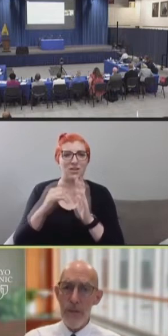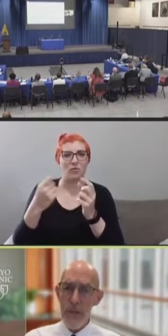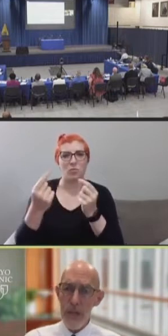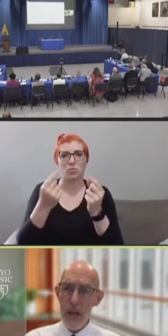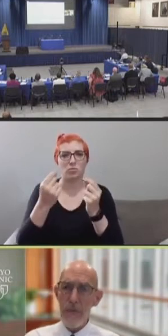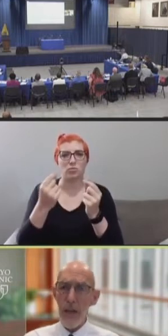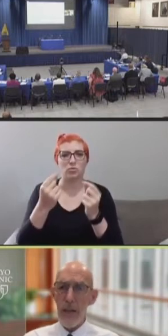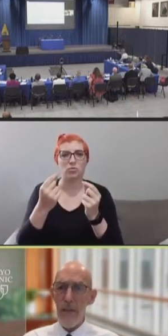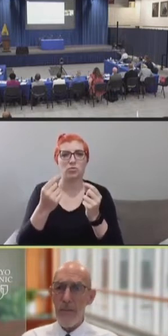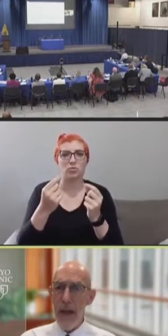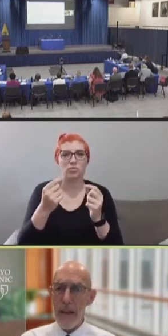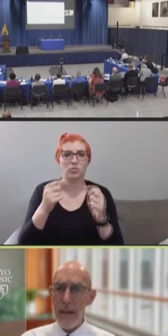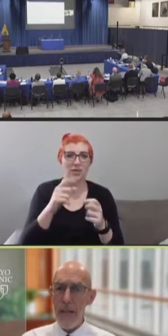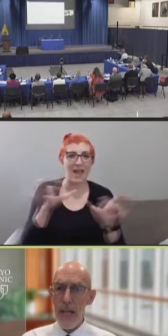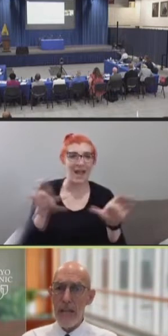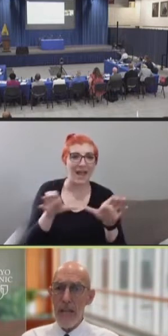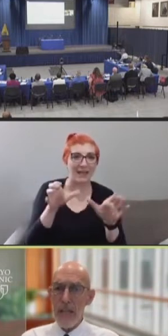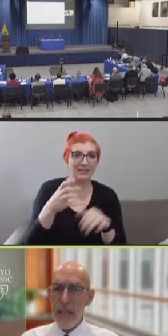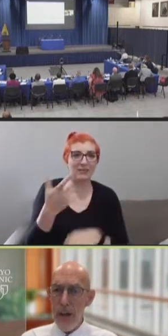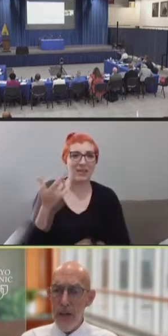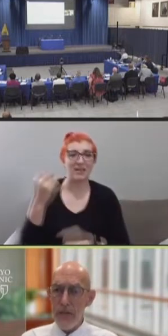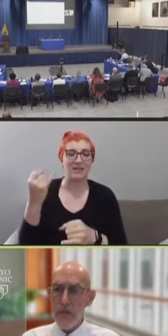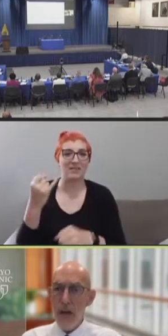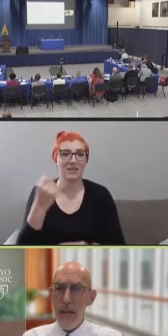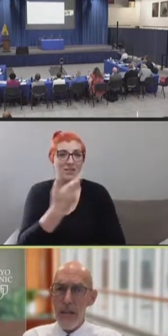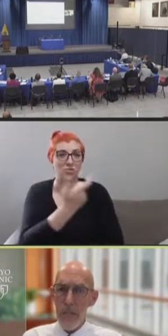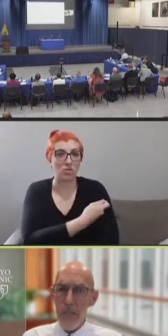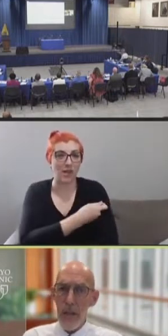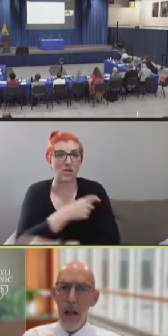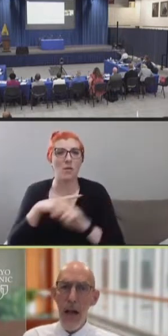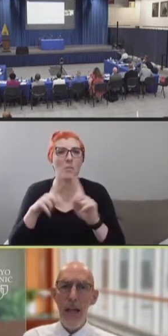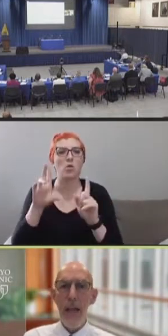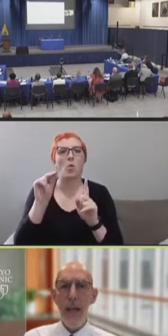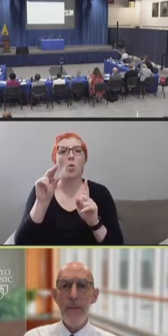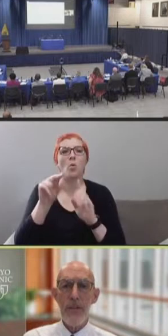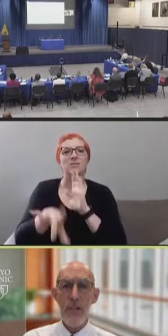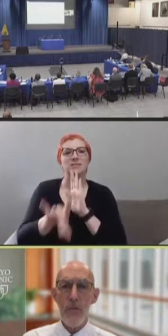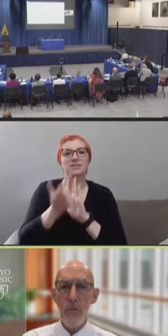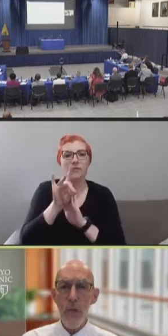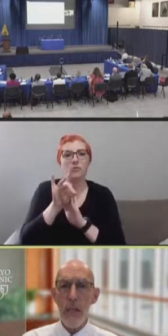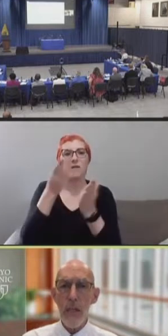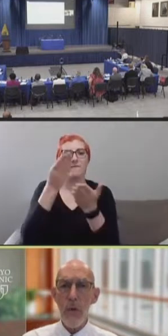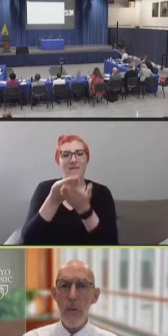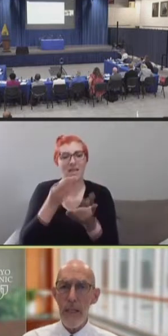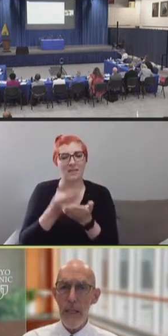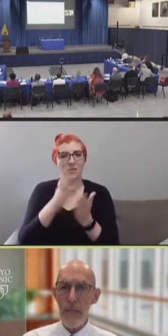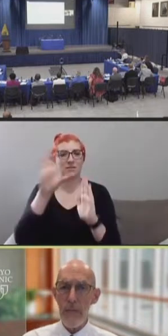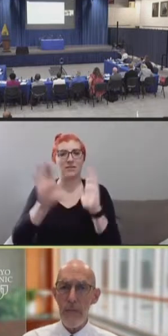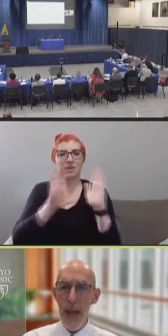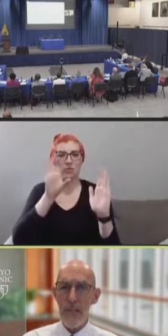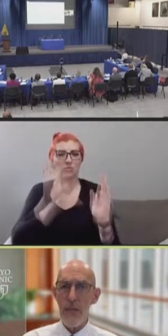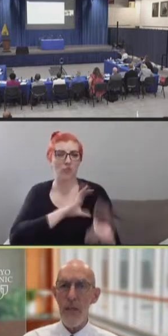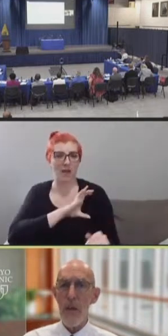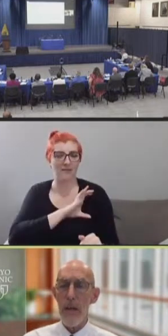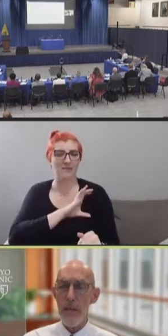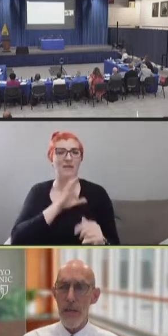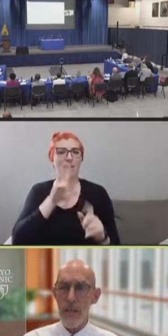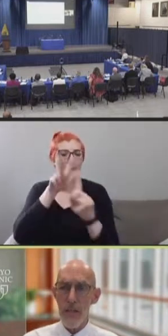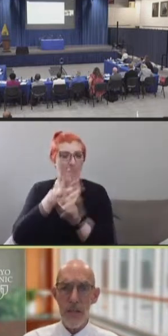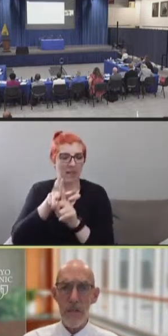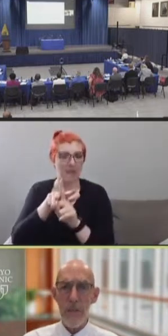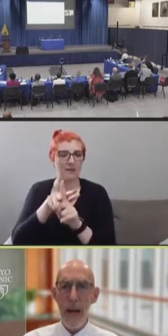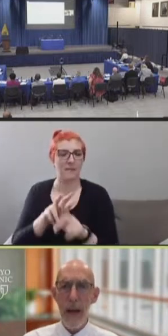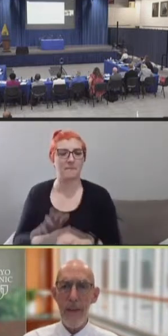of discovery, validate, characterize, and apply. And this is really where we get into vaccinomics